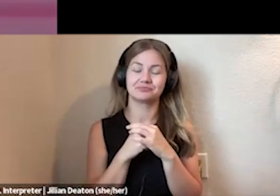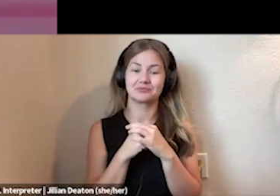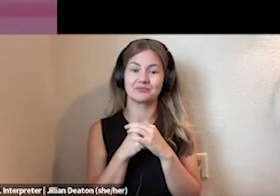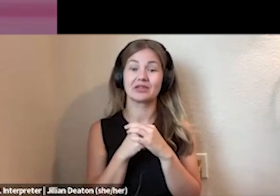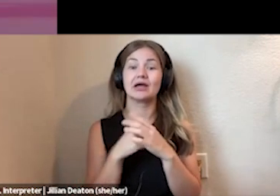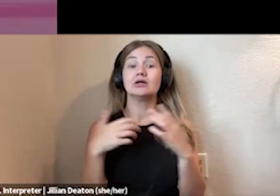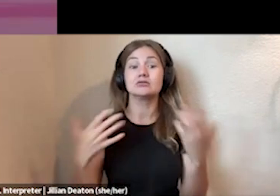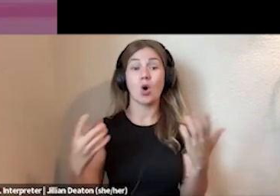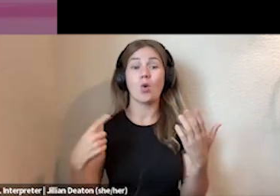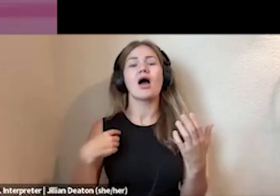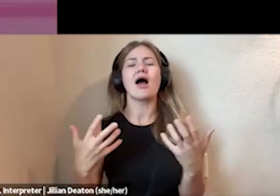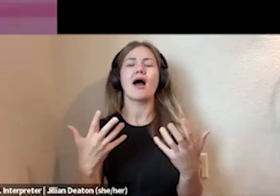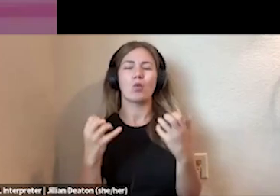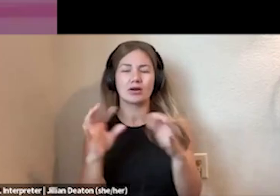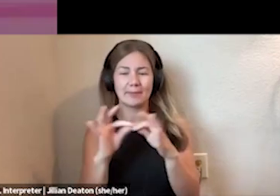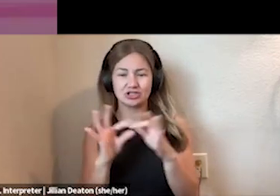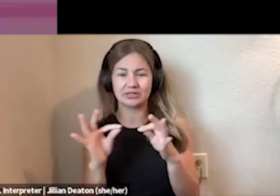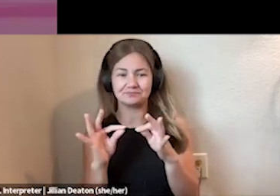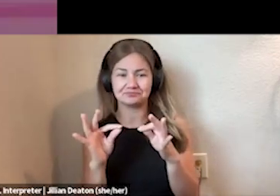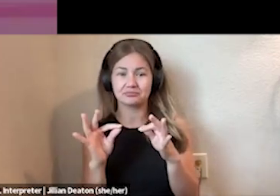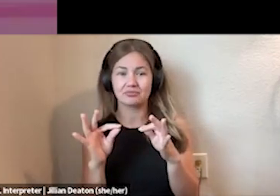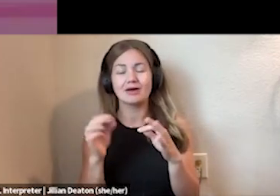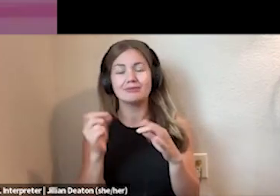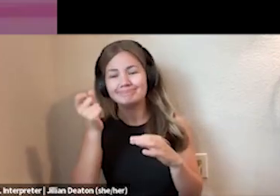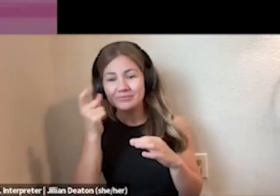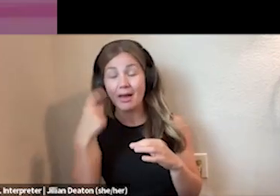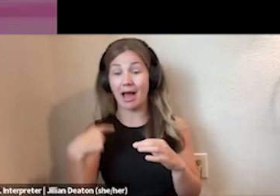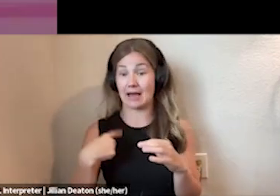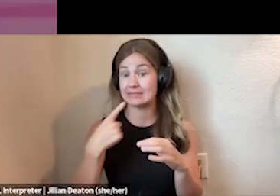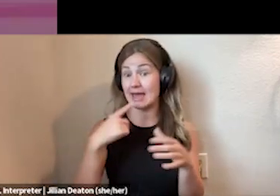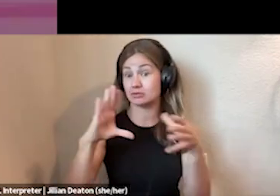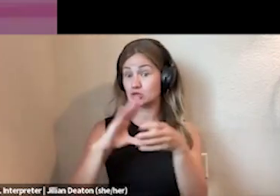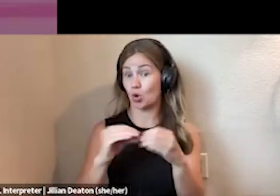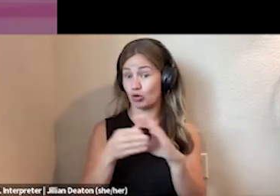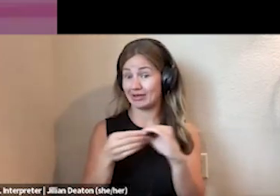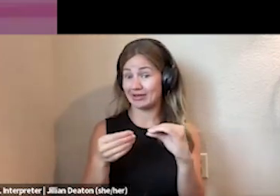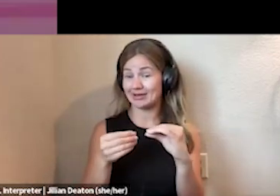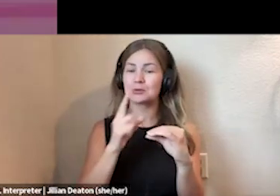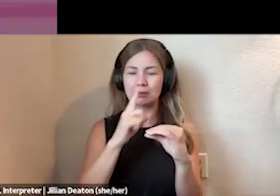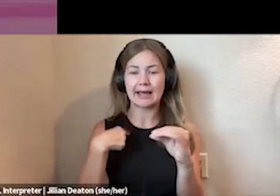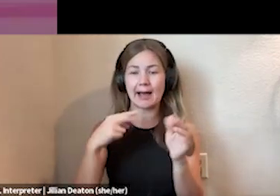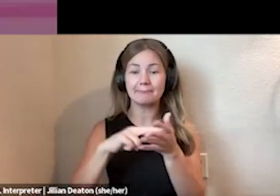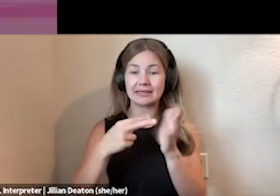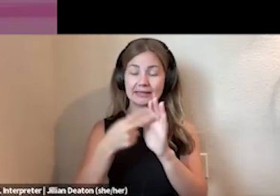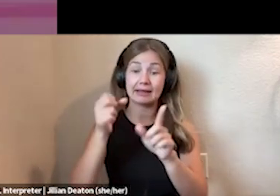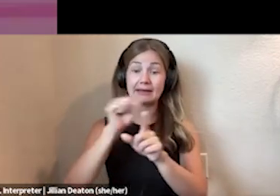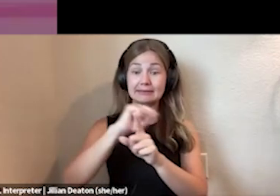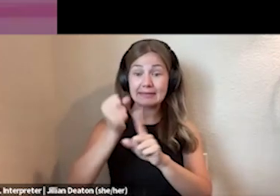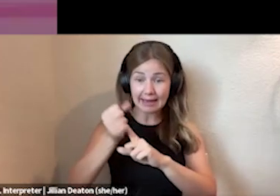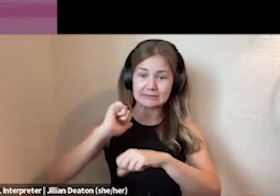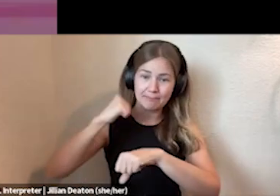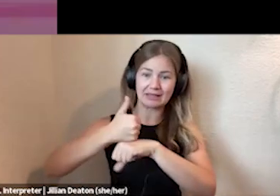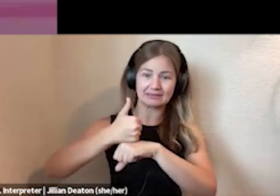So I do want to say data. When I say story, and I should probably say case building, but I do think it is